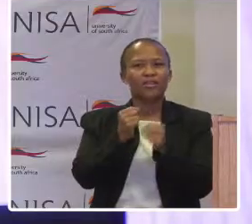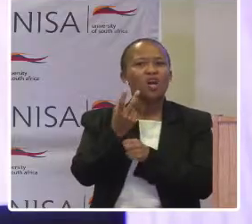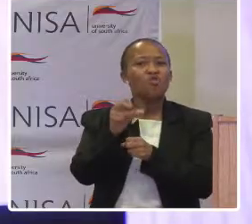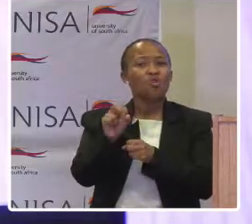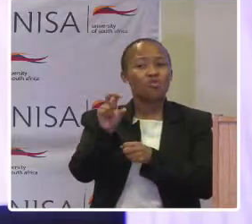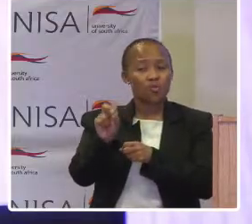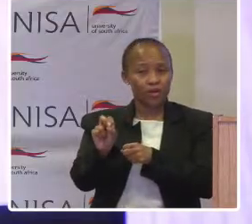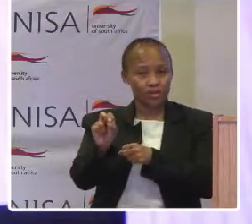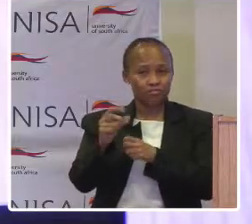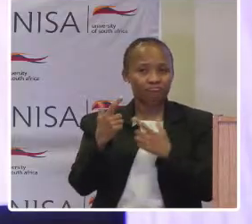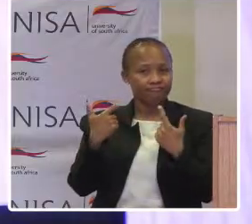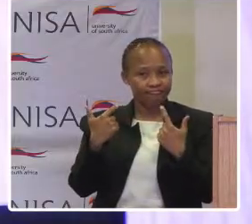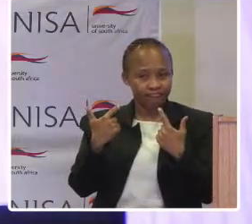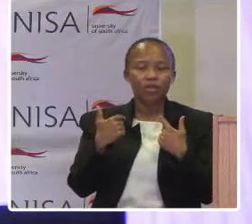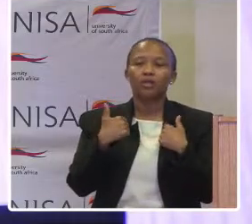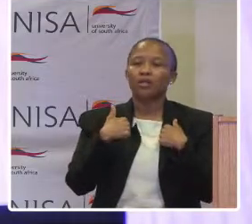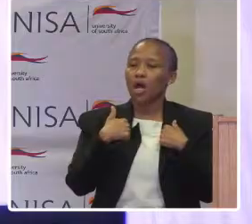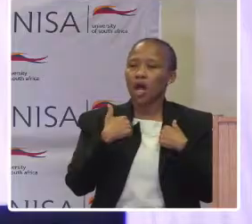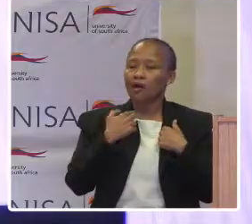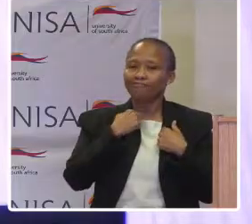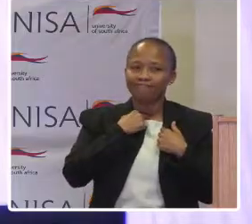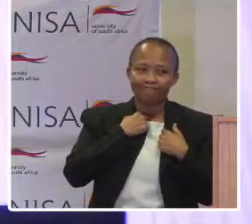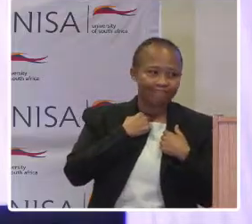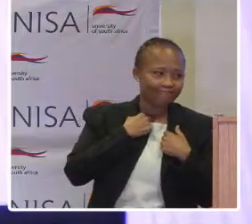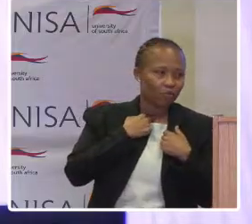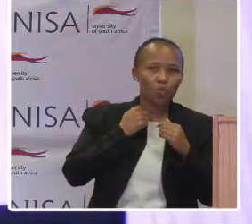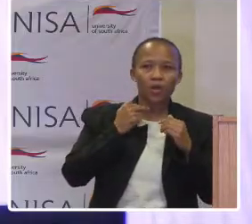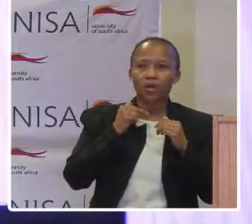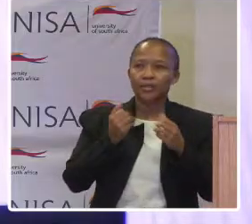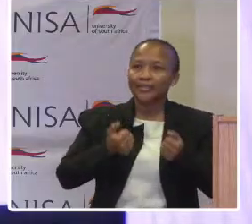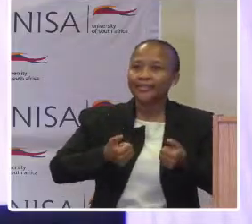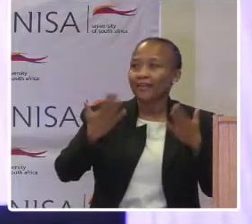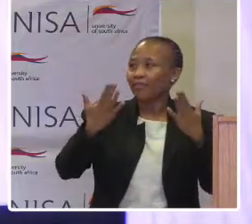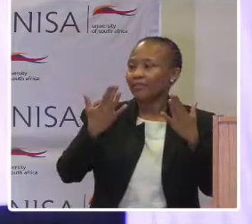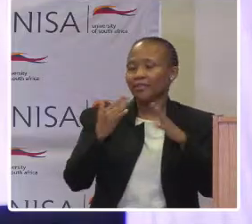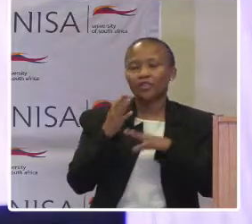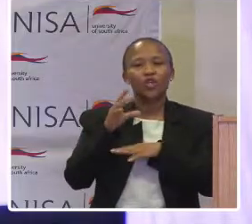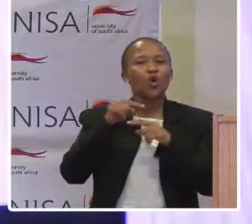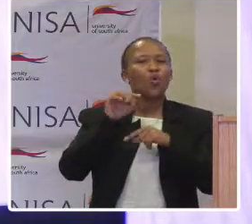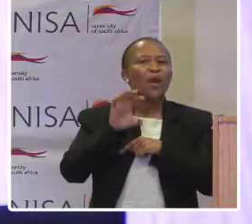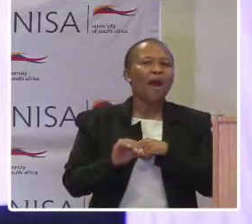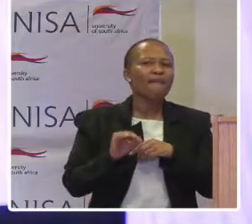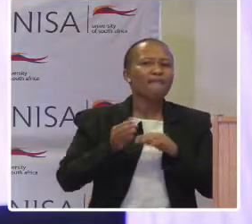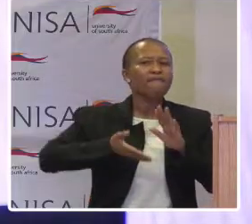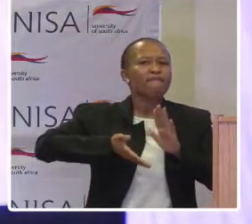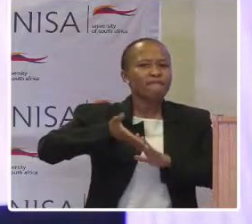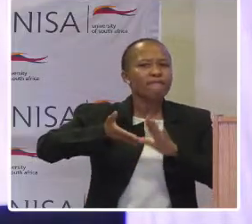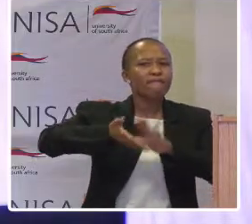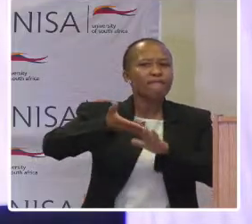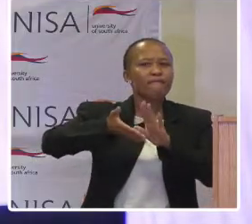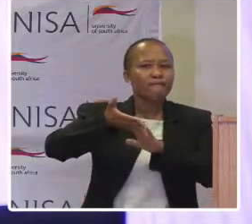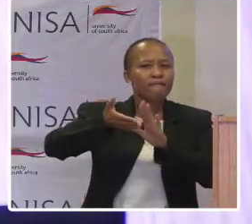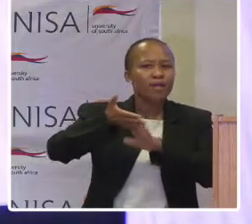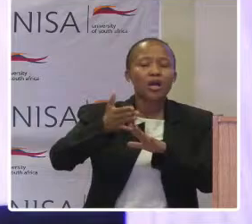couldn't proceed with all the services that we were rendering with the SAA.